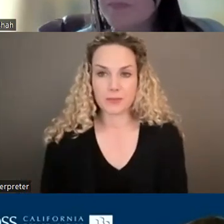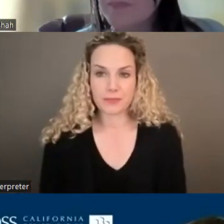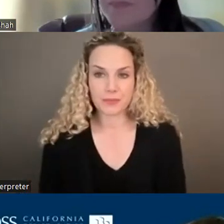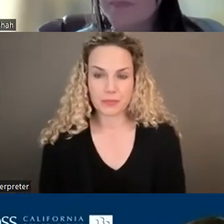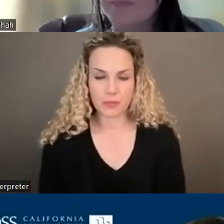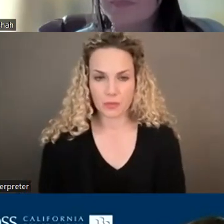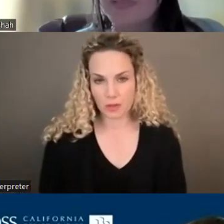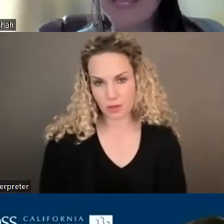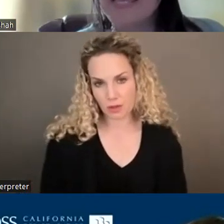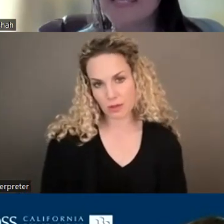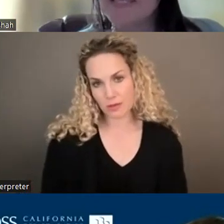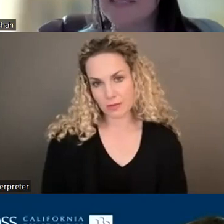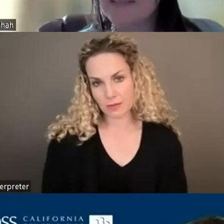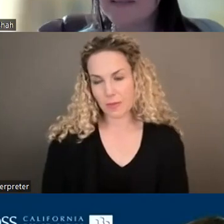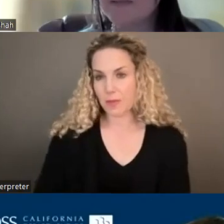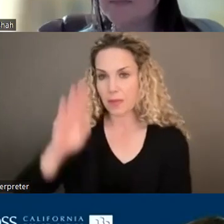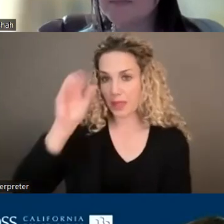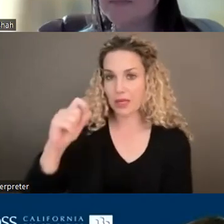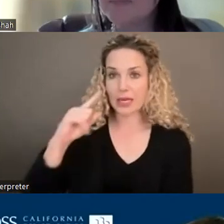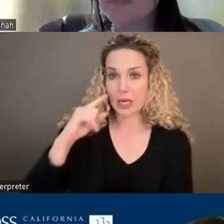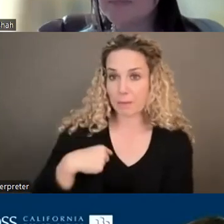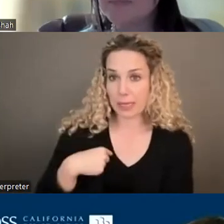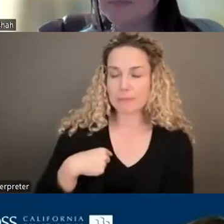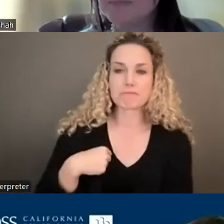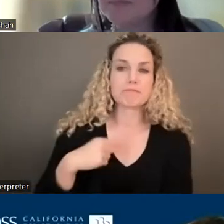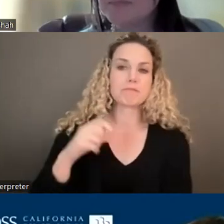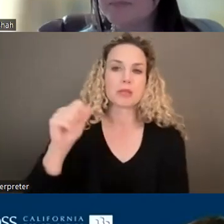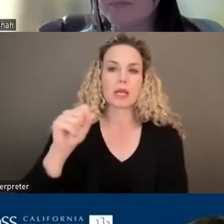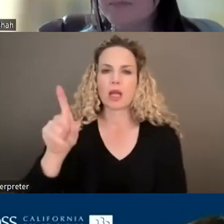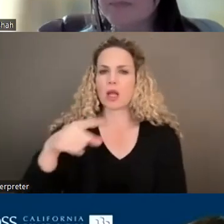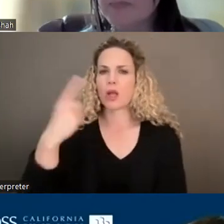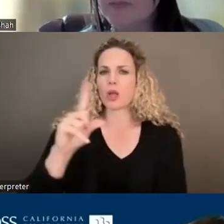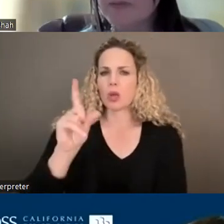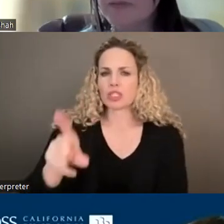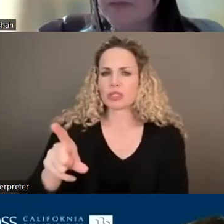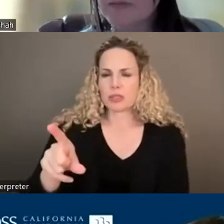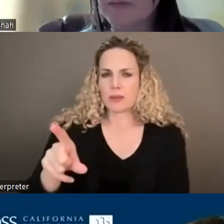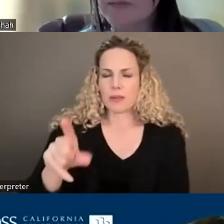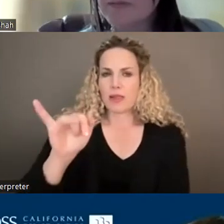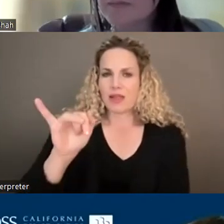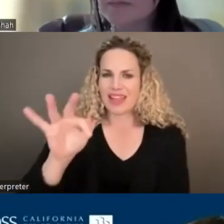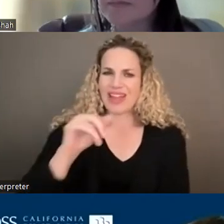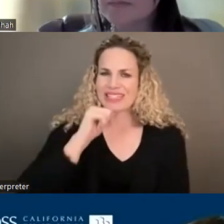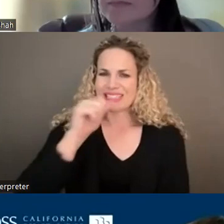Hi, can you hear me? Yes. Okay. The only question I have is if I did not mark